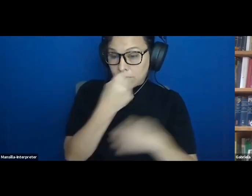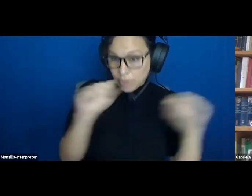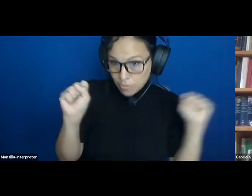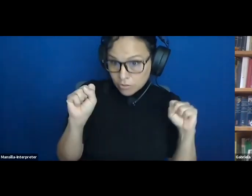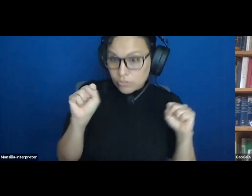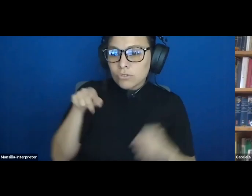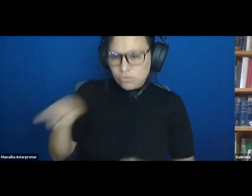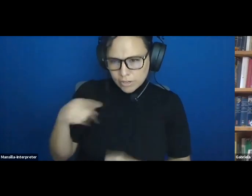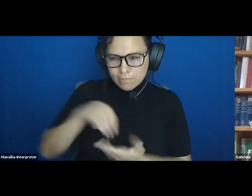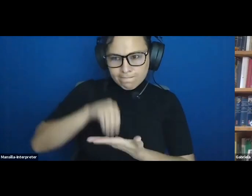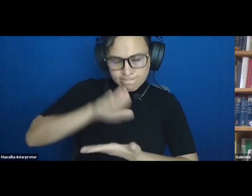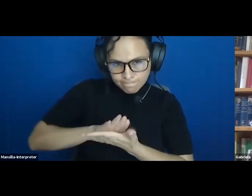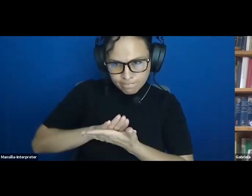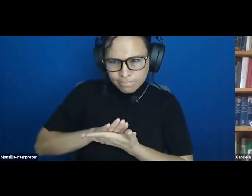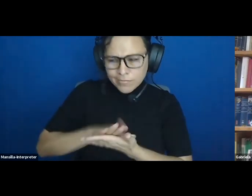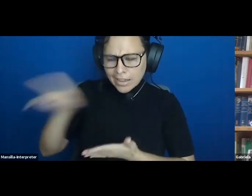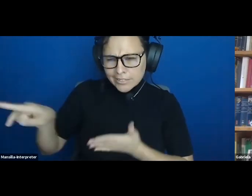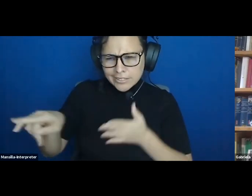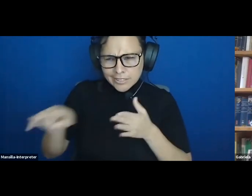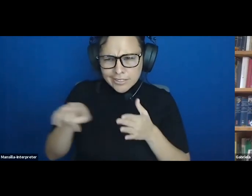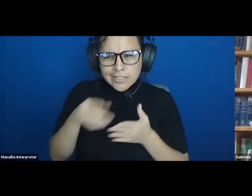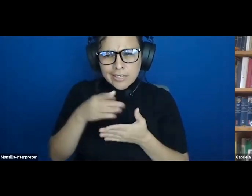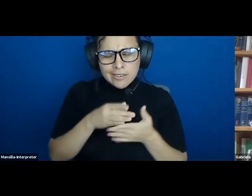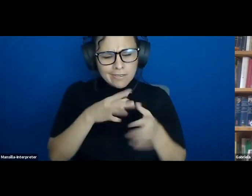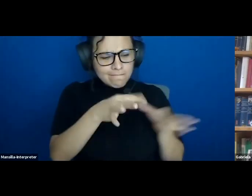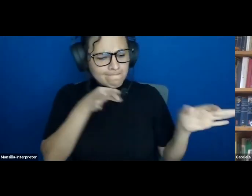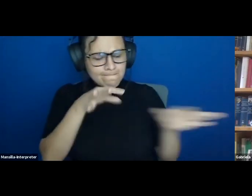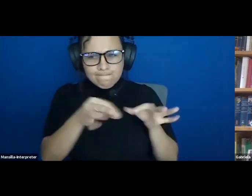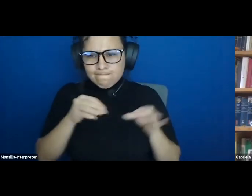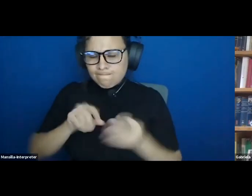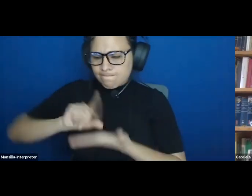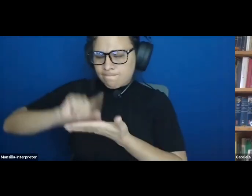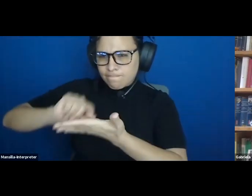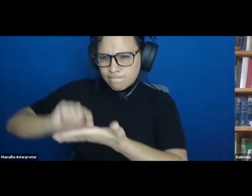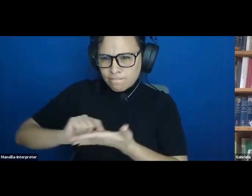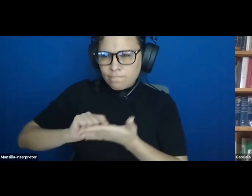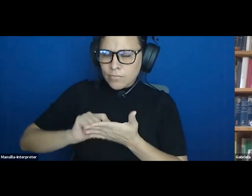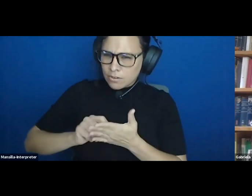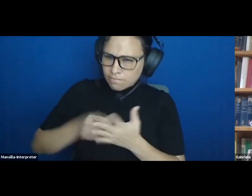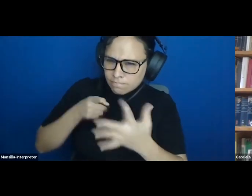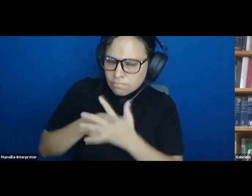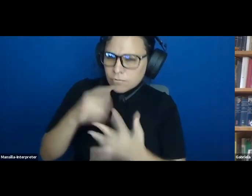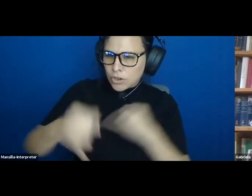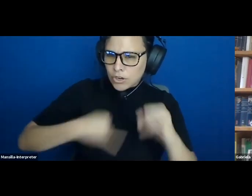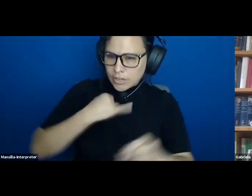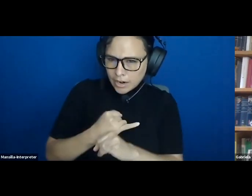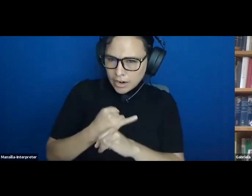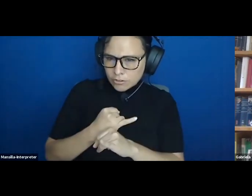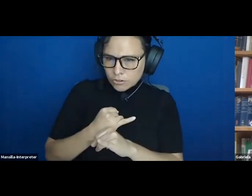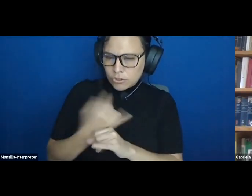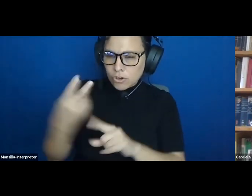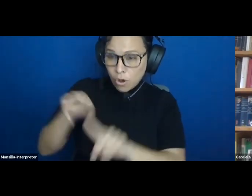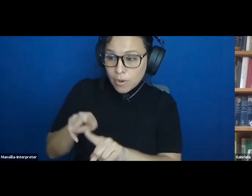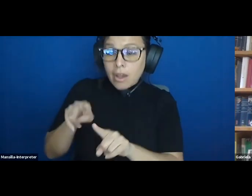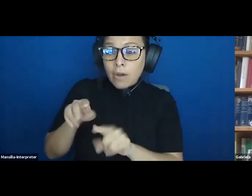also find pieces she chose to publish with a very strong position on international politics without sacrificing artistic